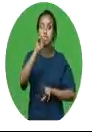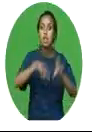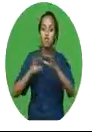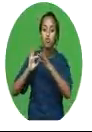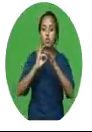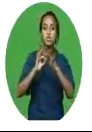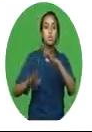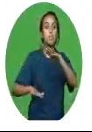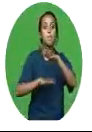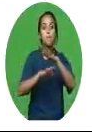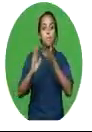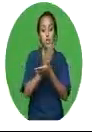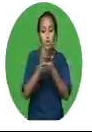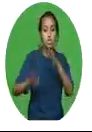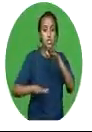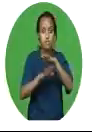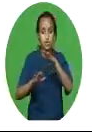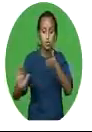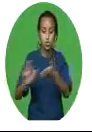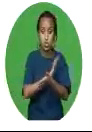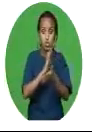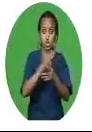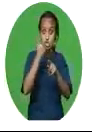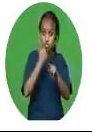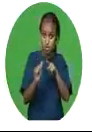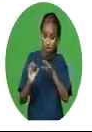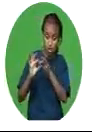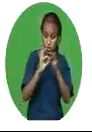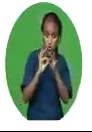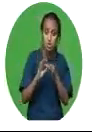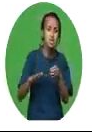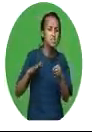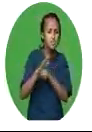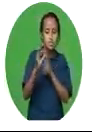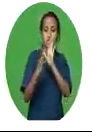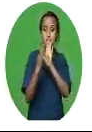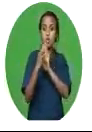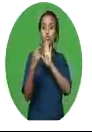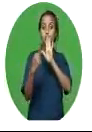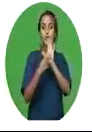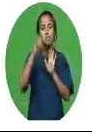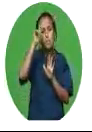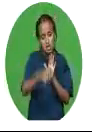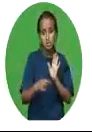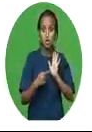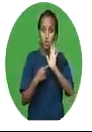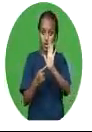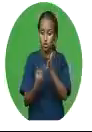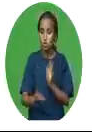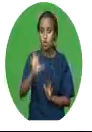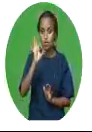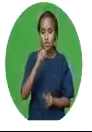between surfaces. On a sheet metal drawing, however, a sufficient number of points must be located to obtain